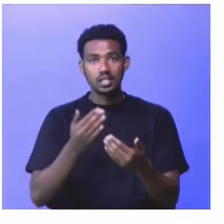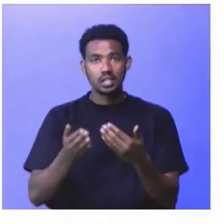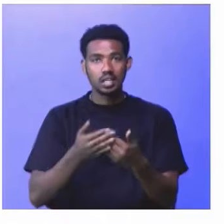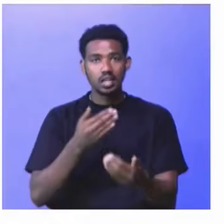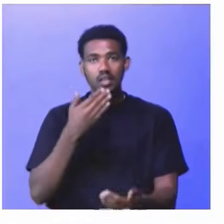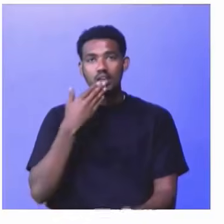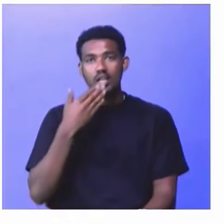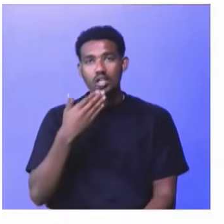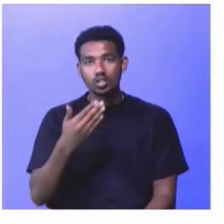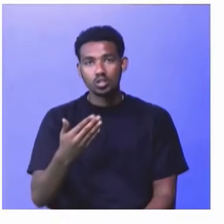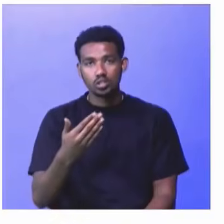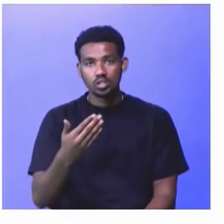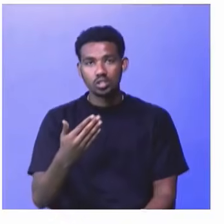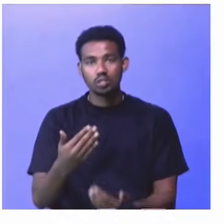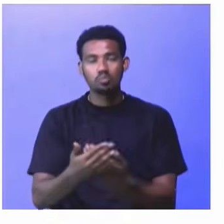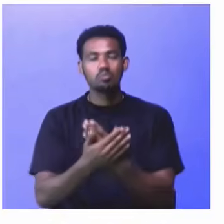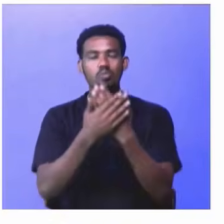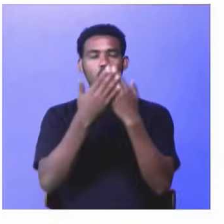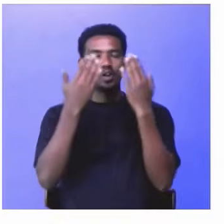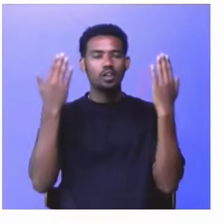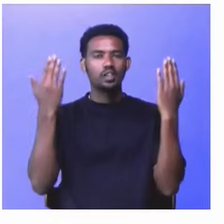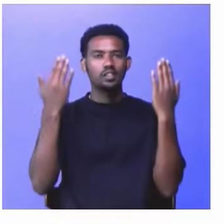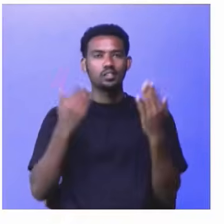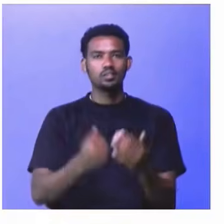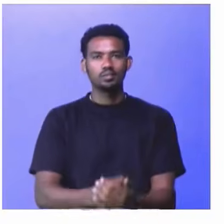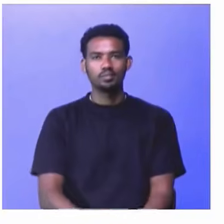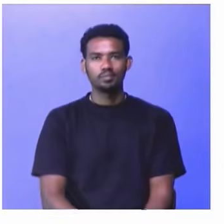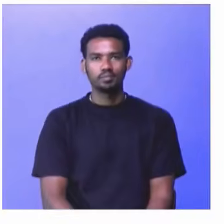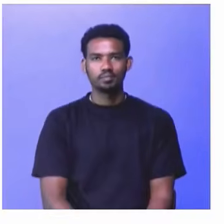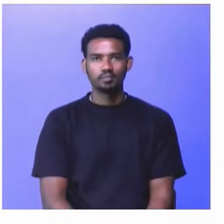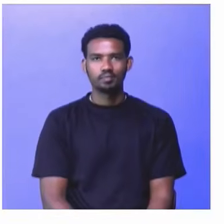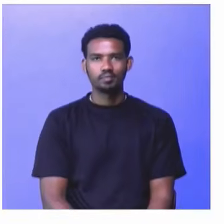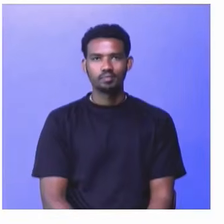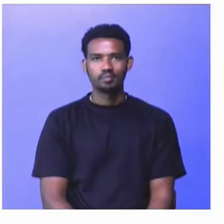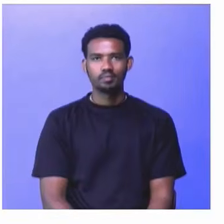good morning.